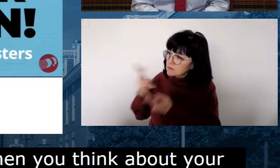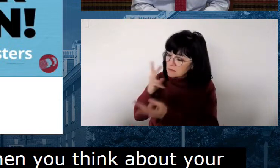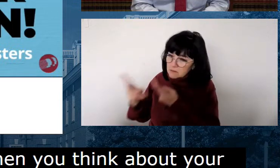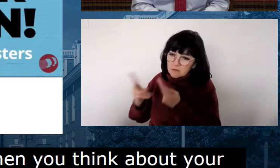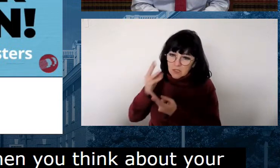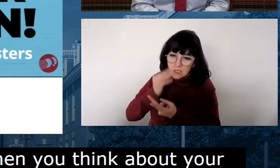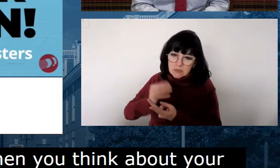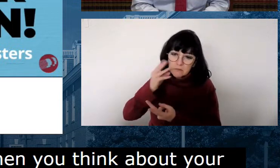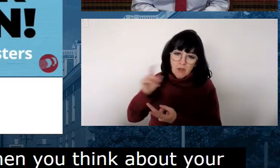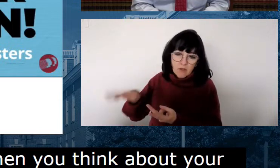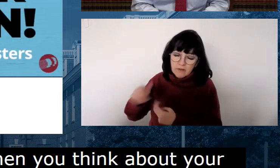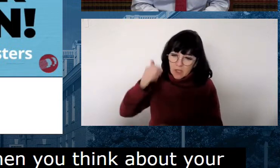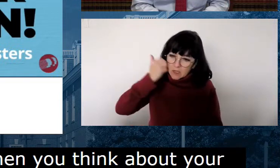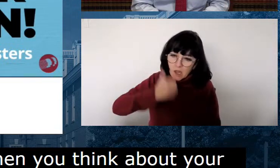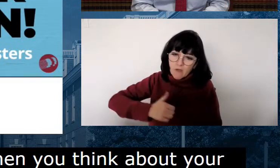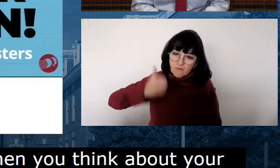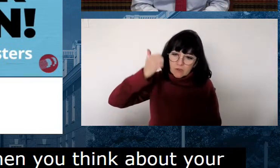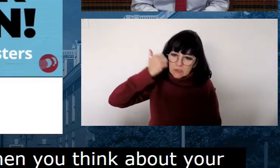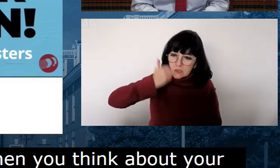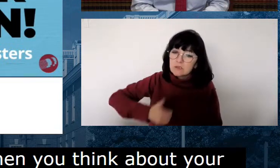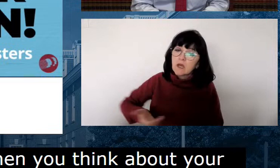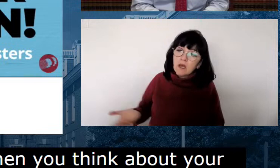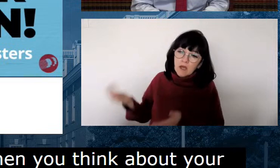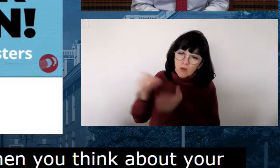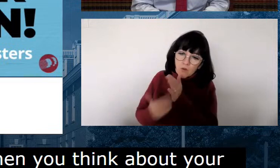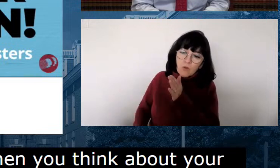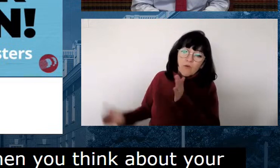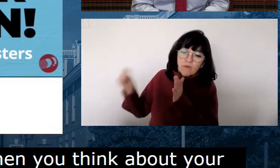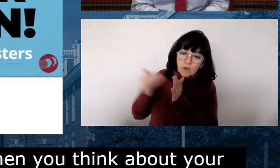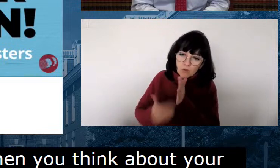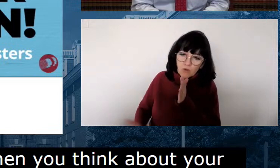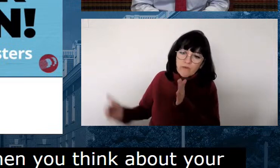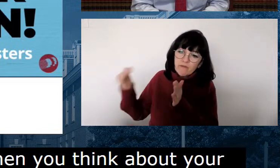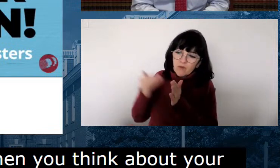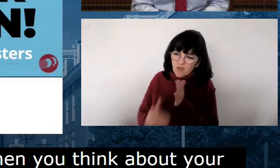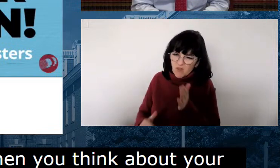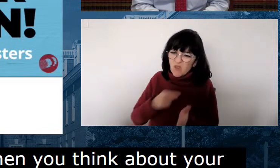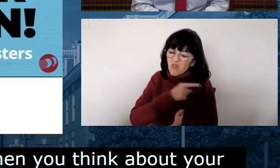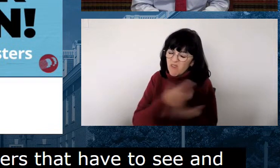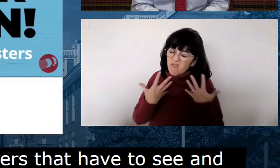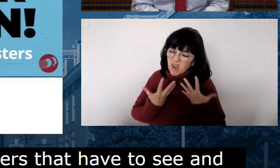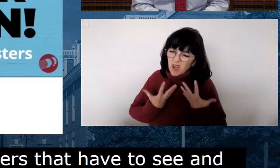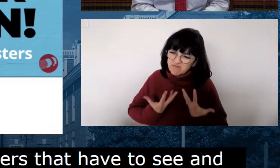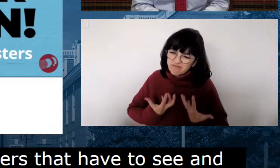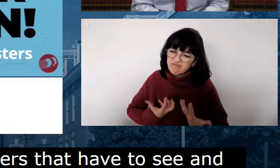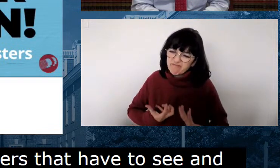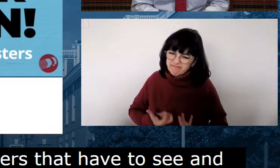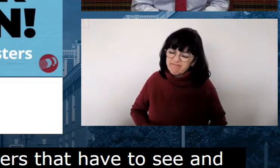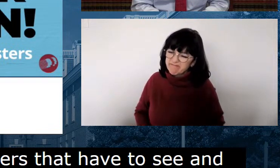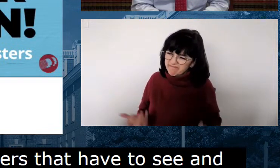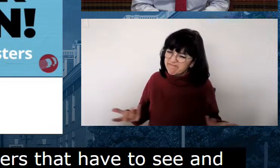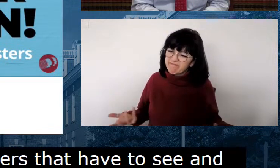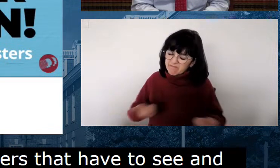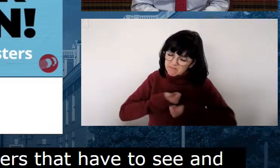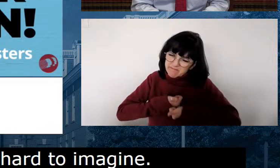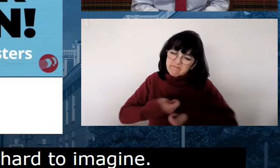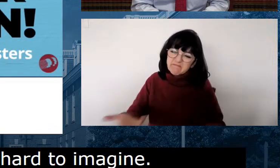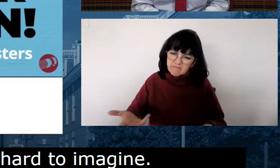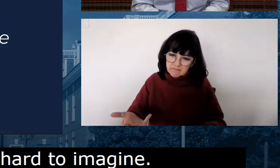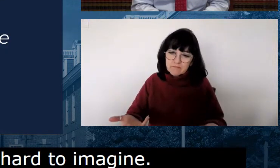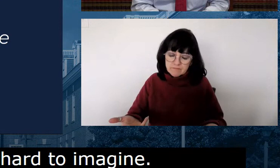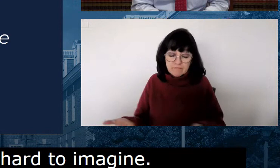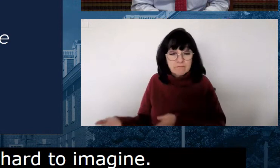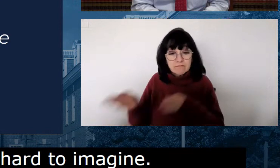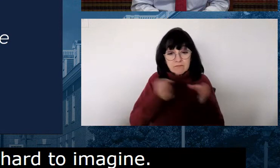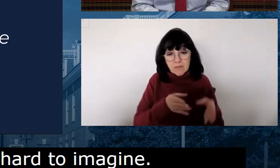that time and again, it's just hard to imagine. Dr. Tam, thanks for joining us again. Thank you